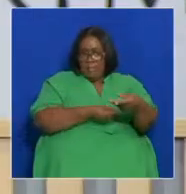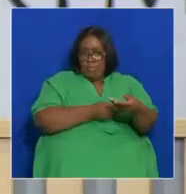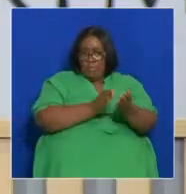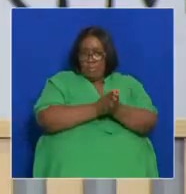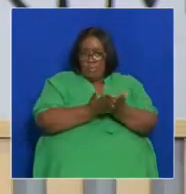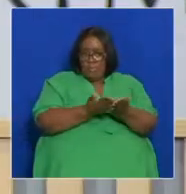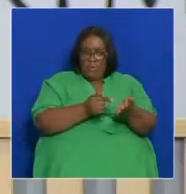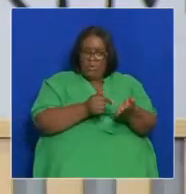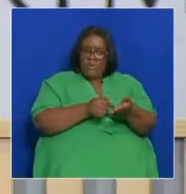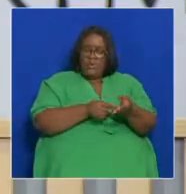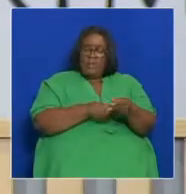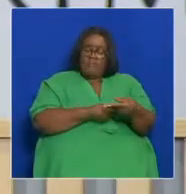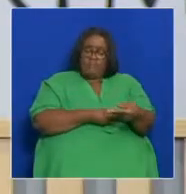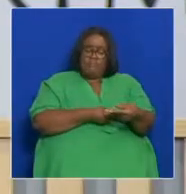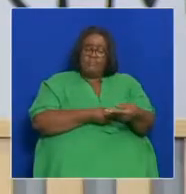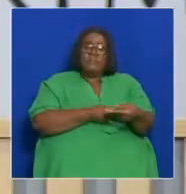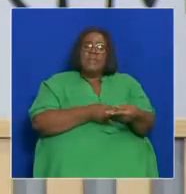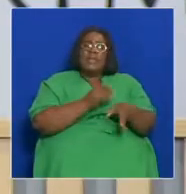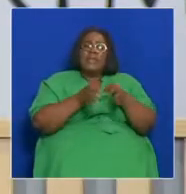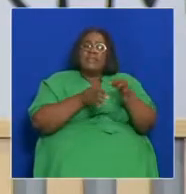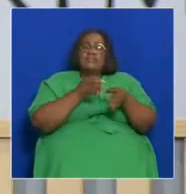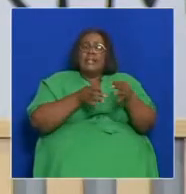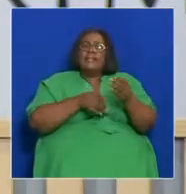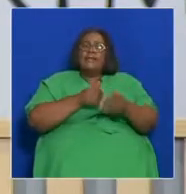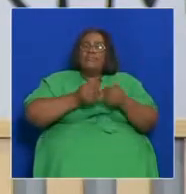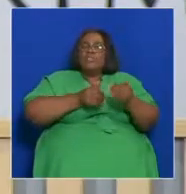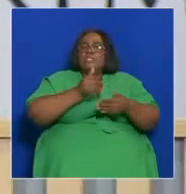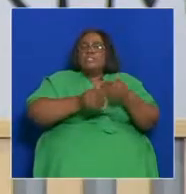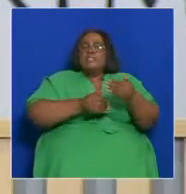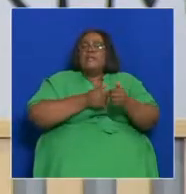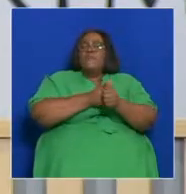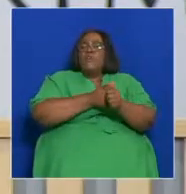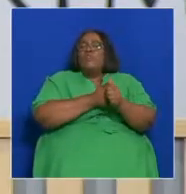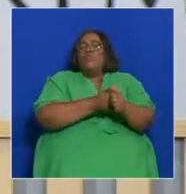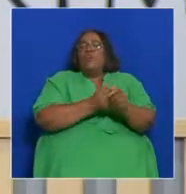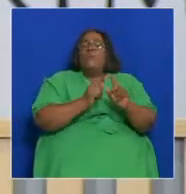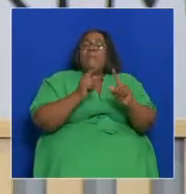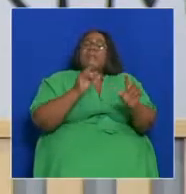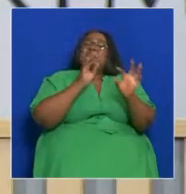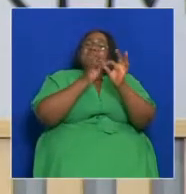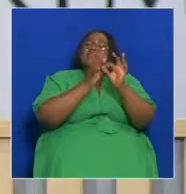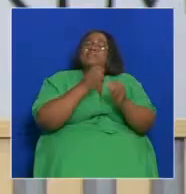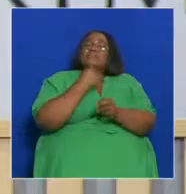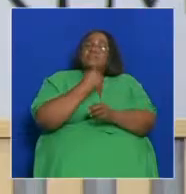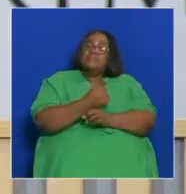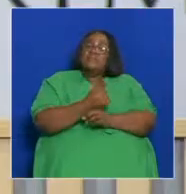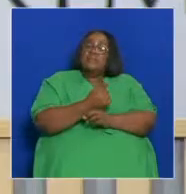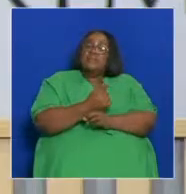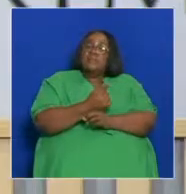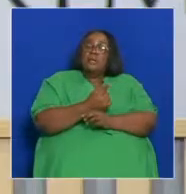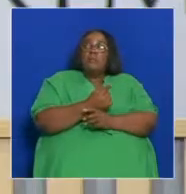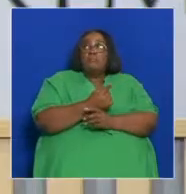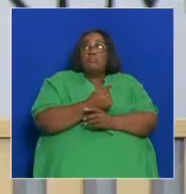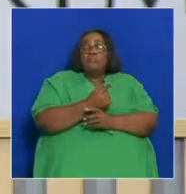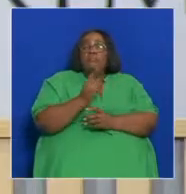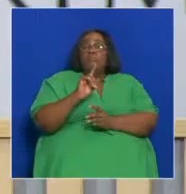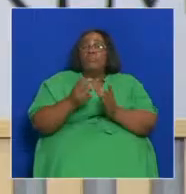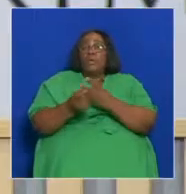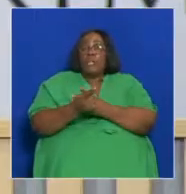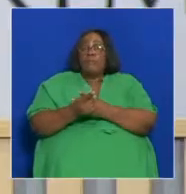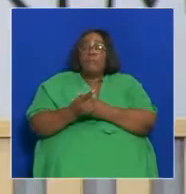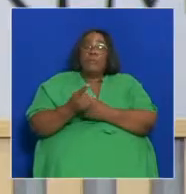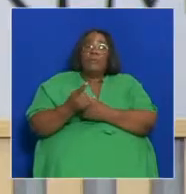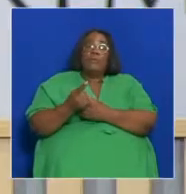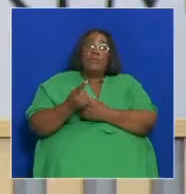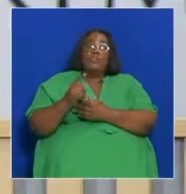states the processes that must be followed, but it does not specifically say what happens in relation to